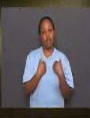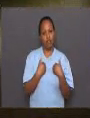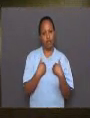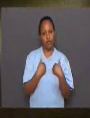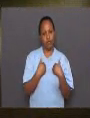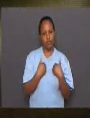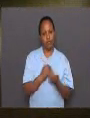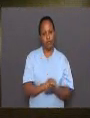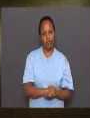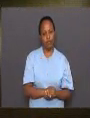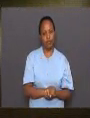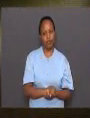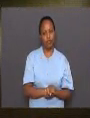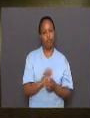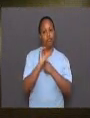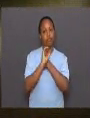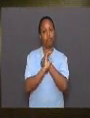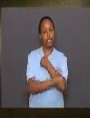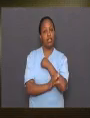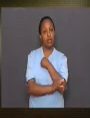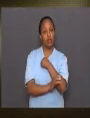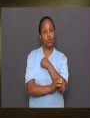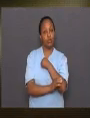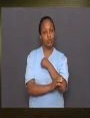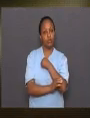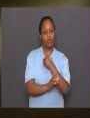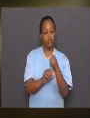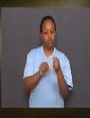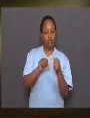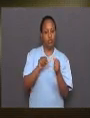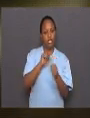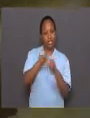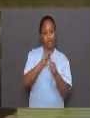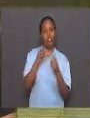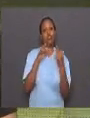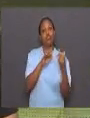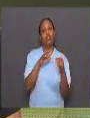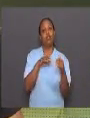often precipitating countries into civil war.